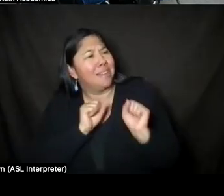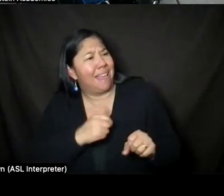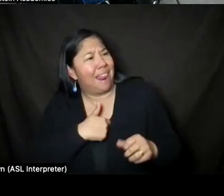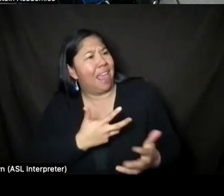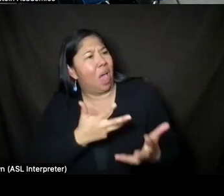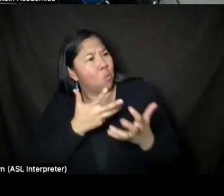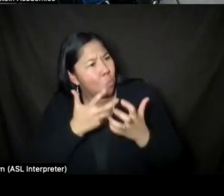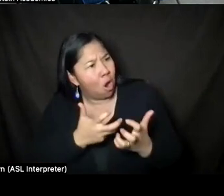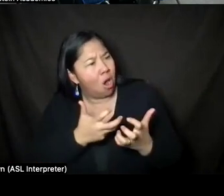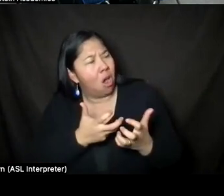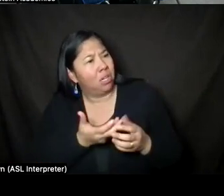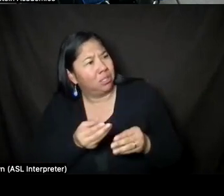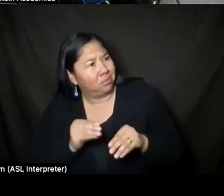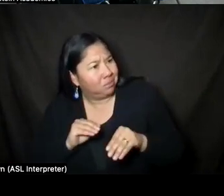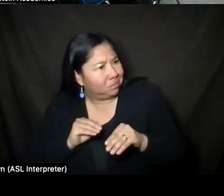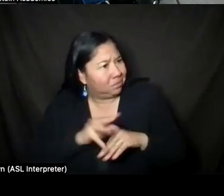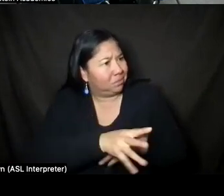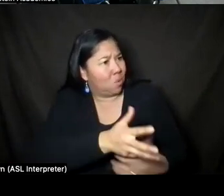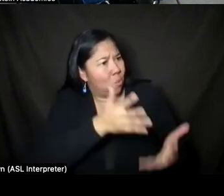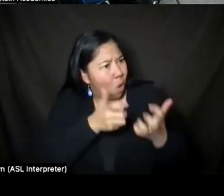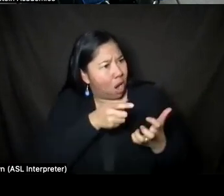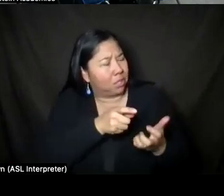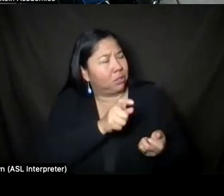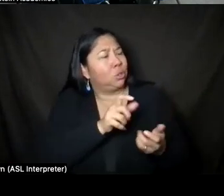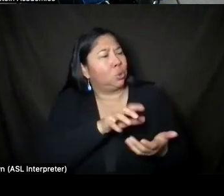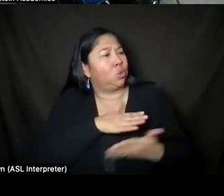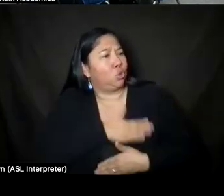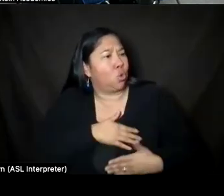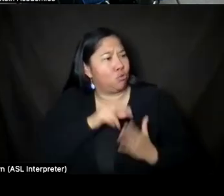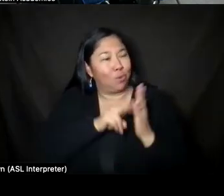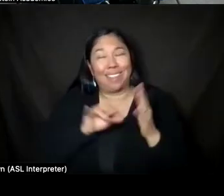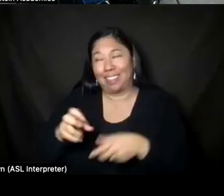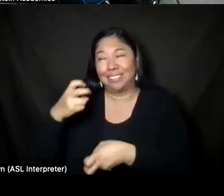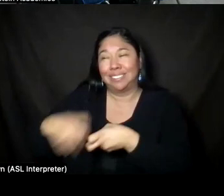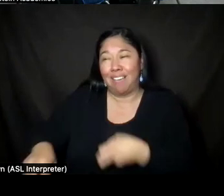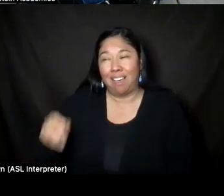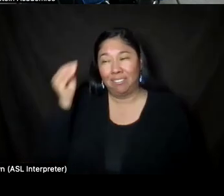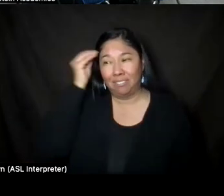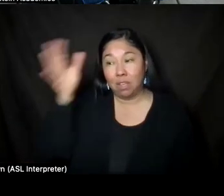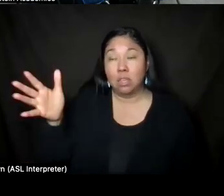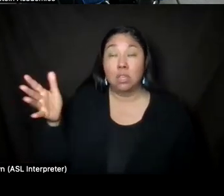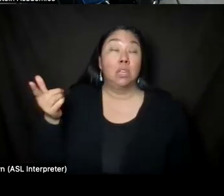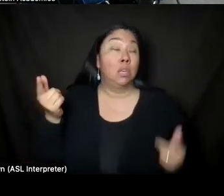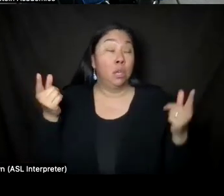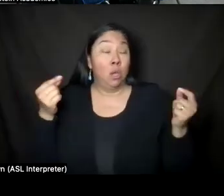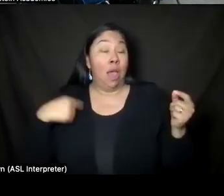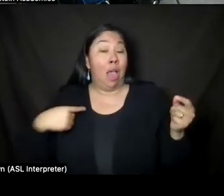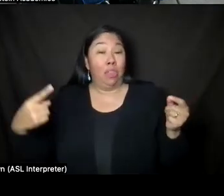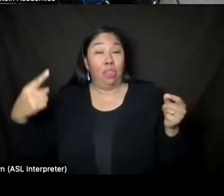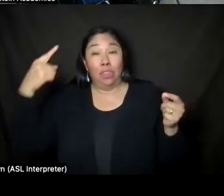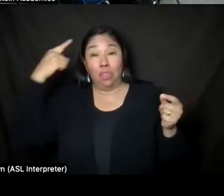to enjoy to read? So that's tough. What we can do is, I think on